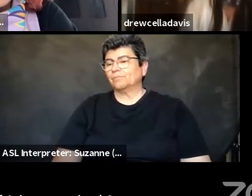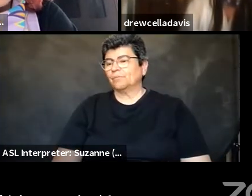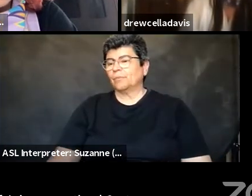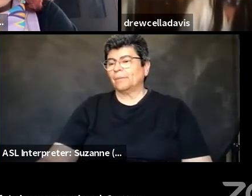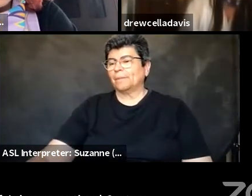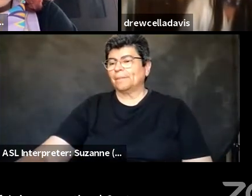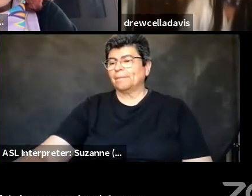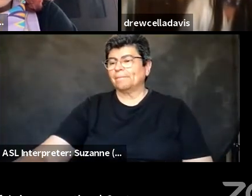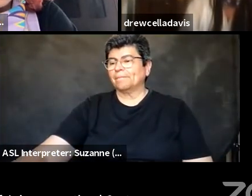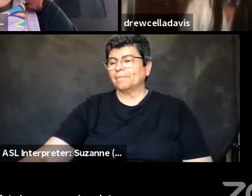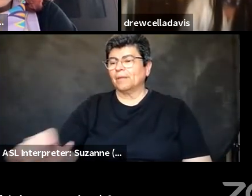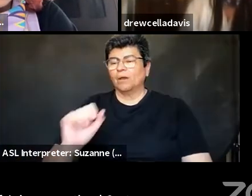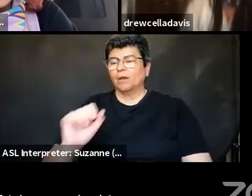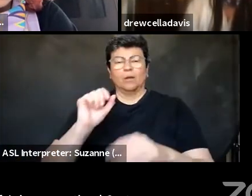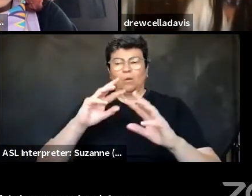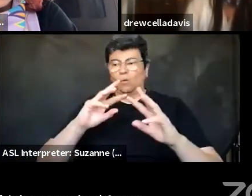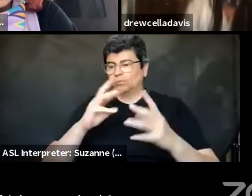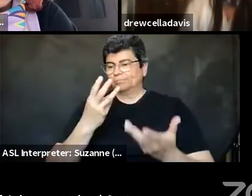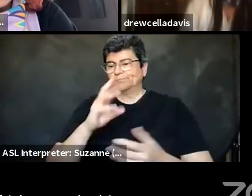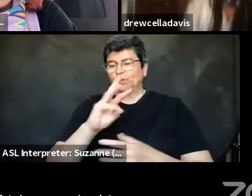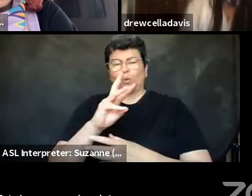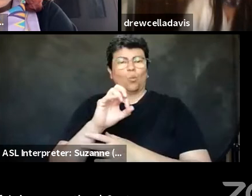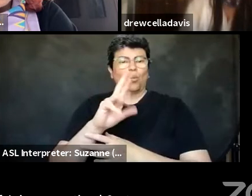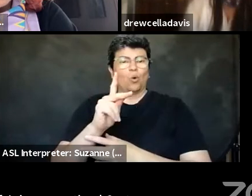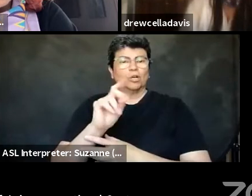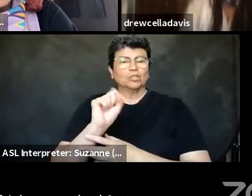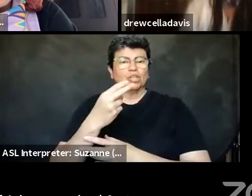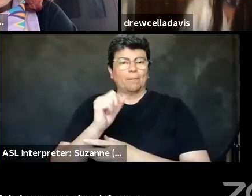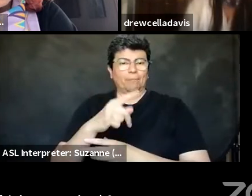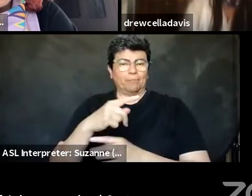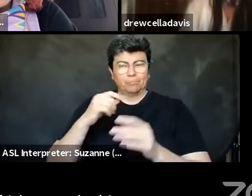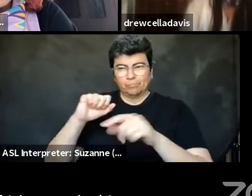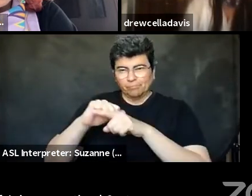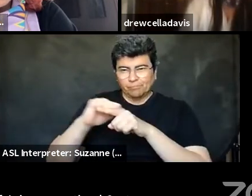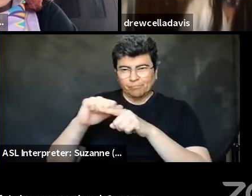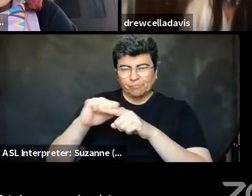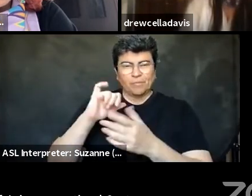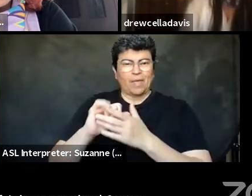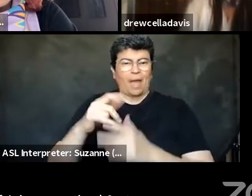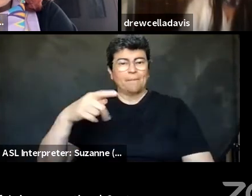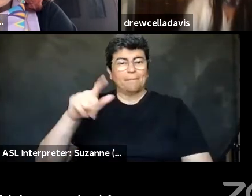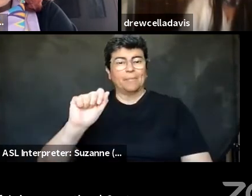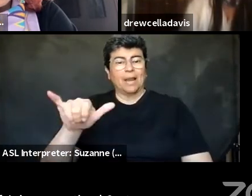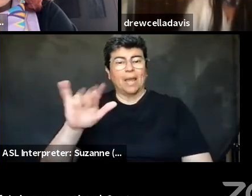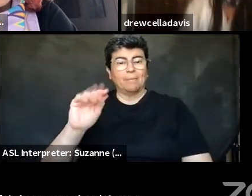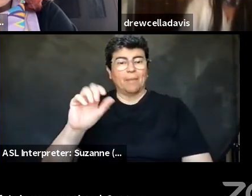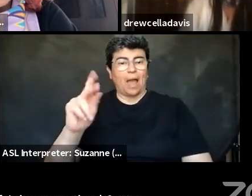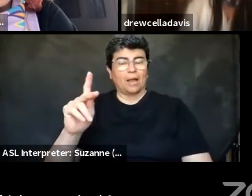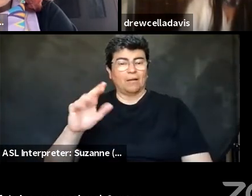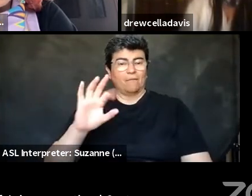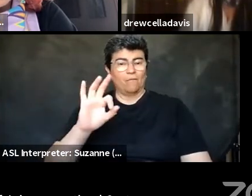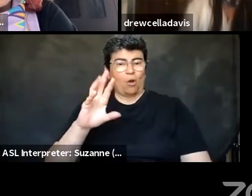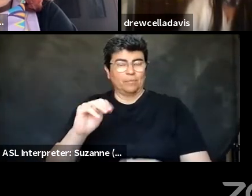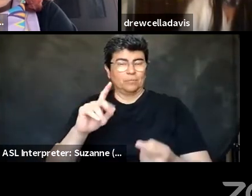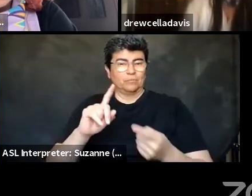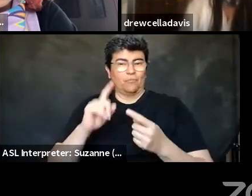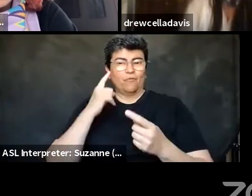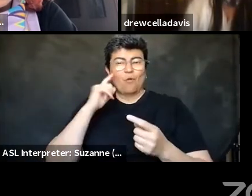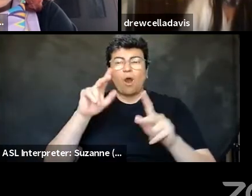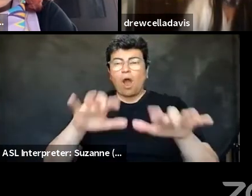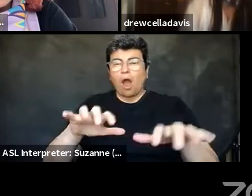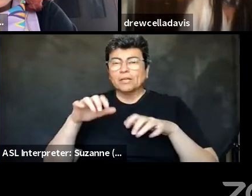workshop the playback form and encourage those audiences to share their stories